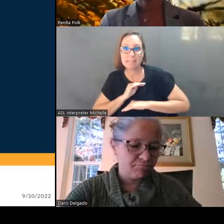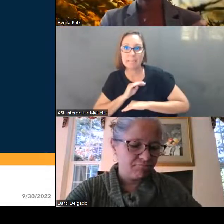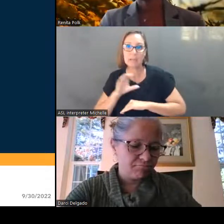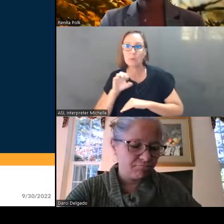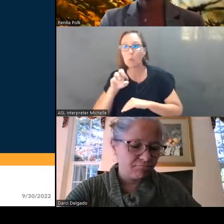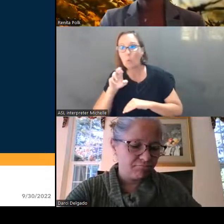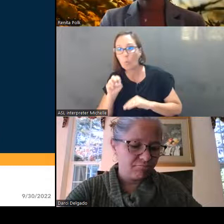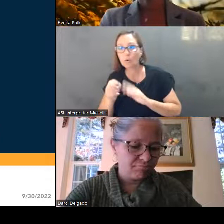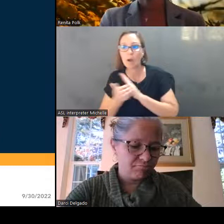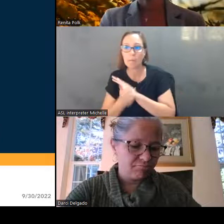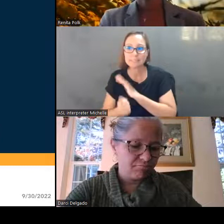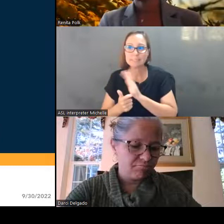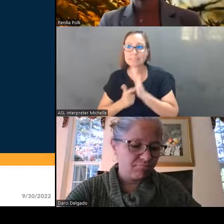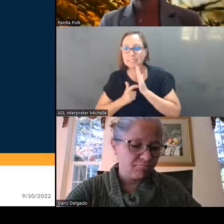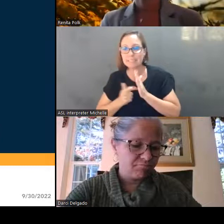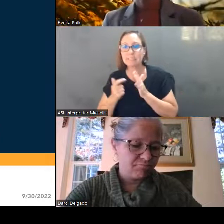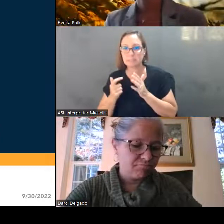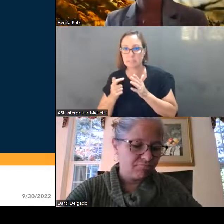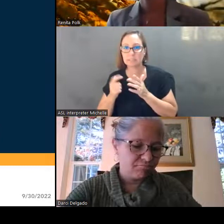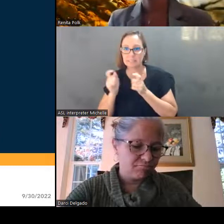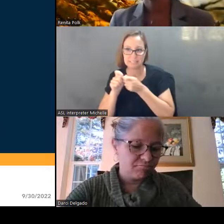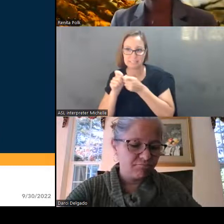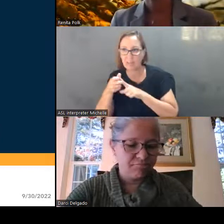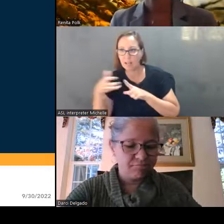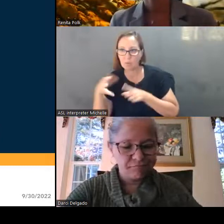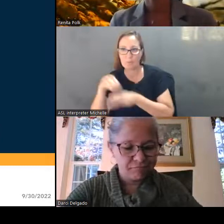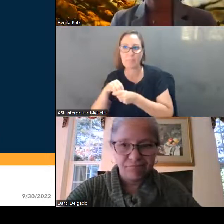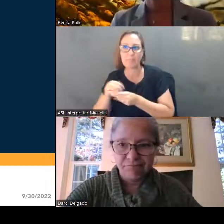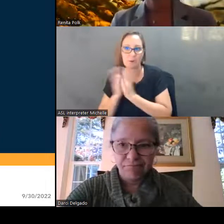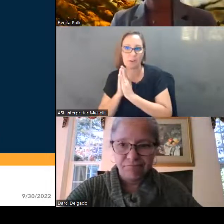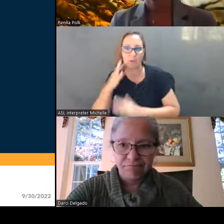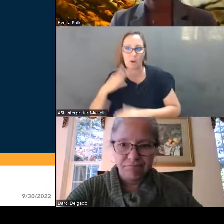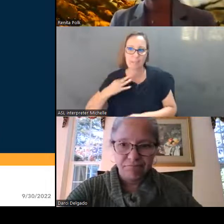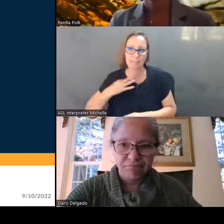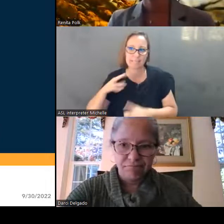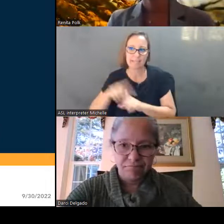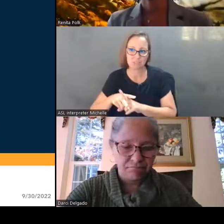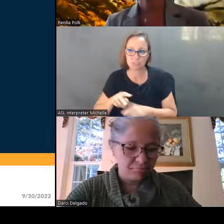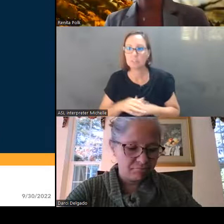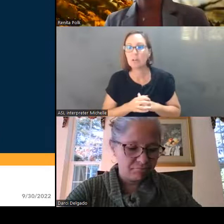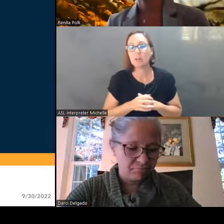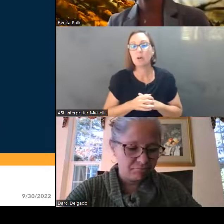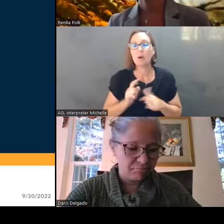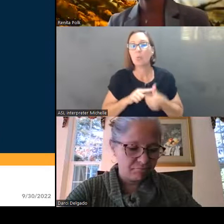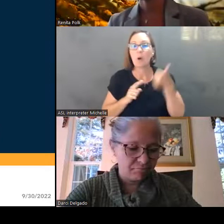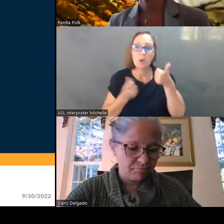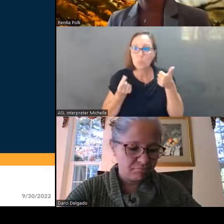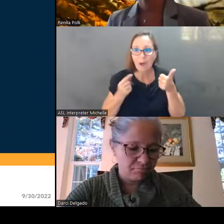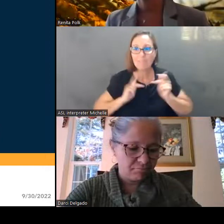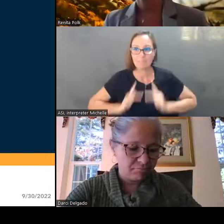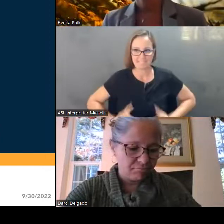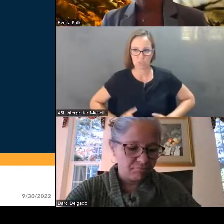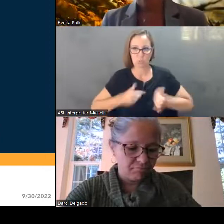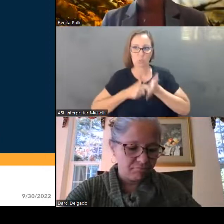will be detailed in the request for applications. And so one of those would be kind of physical aspects of the